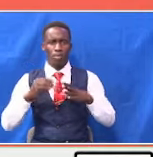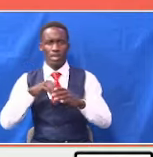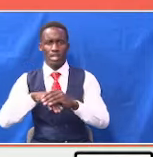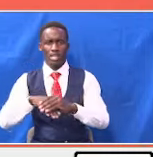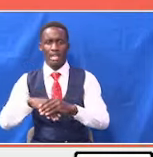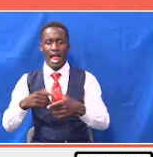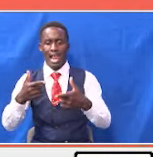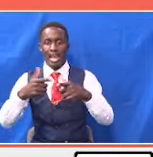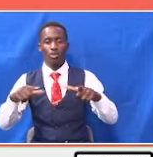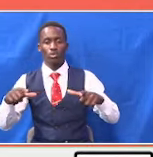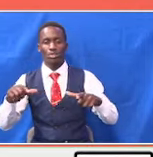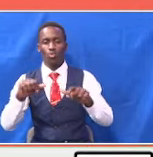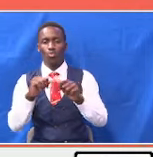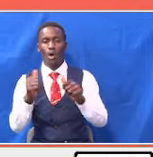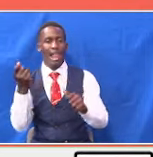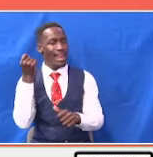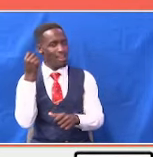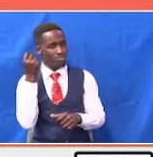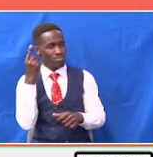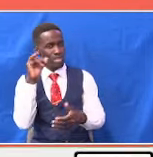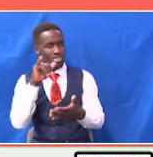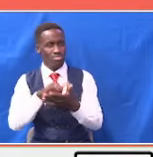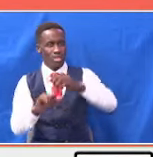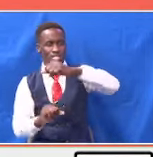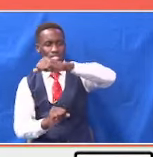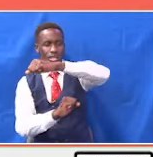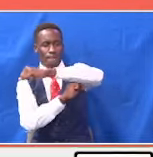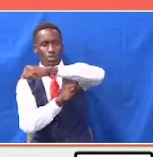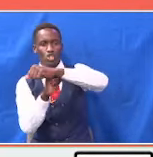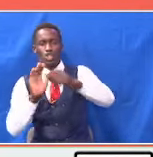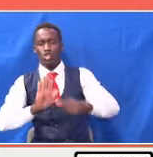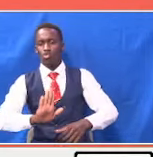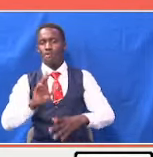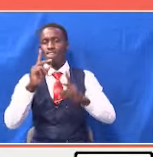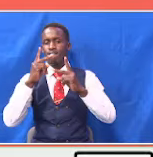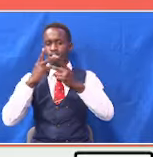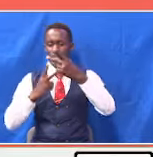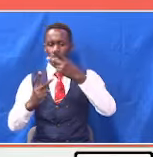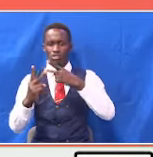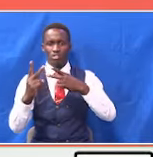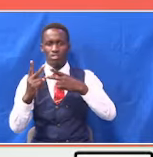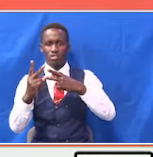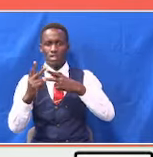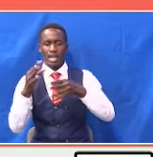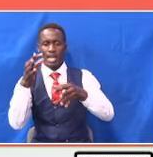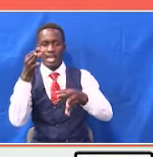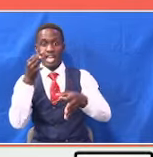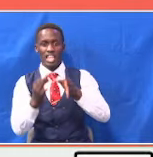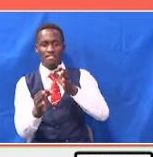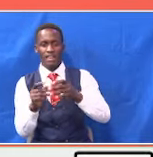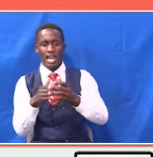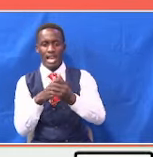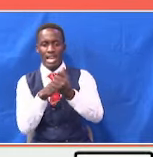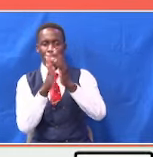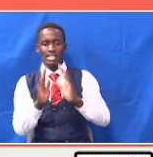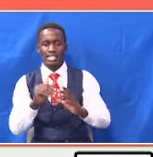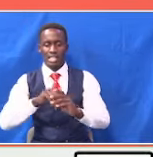can understand, so that they can support your vision. If leaders in this country